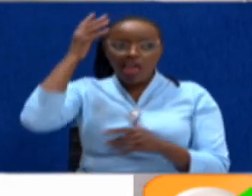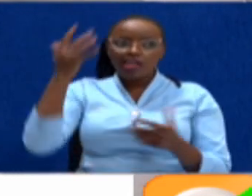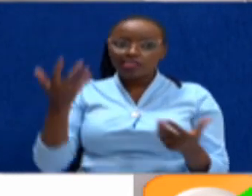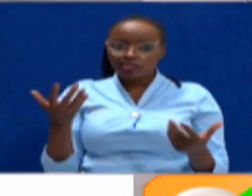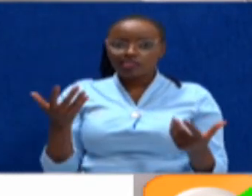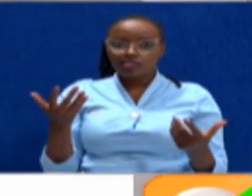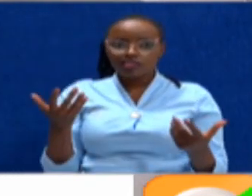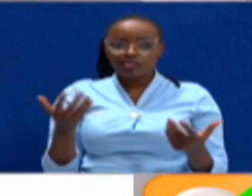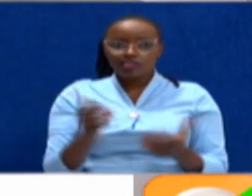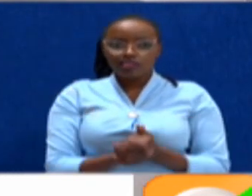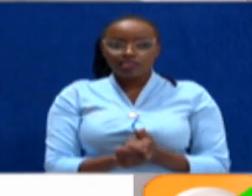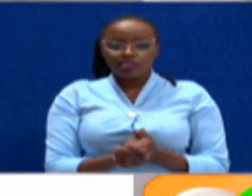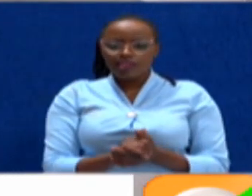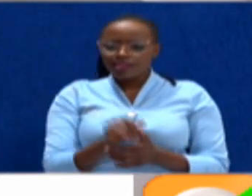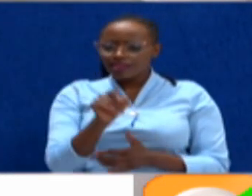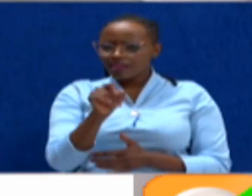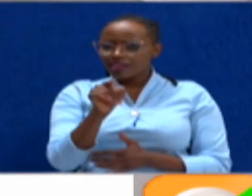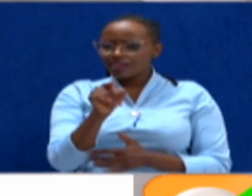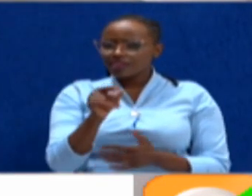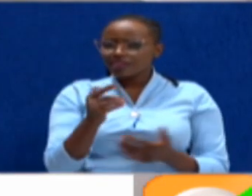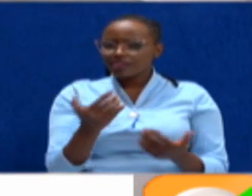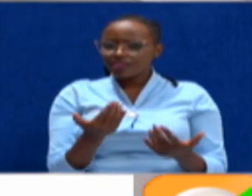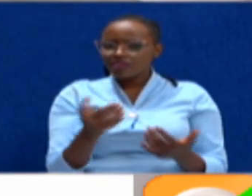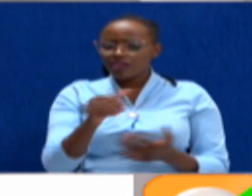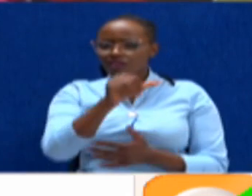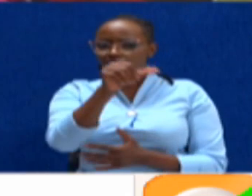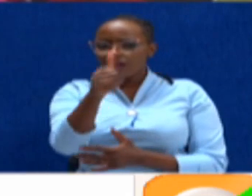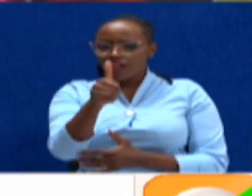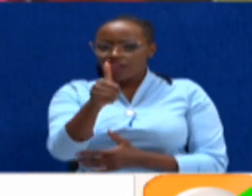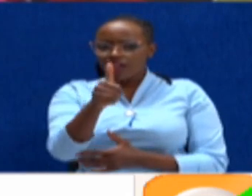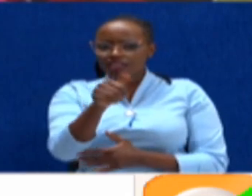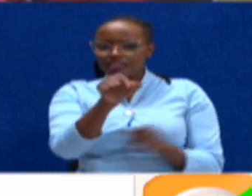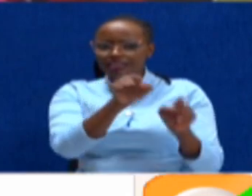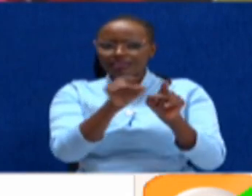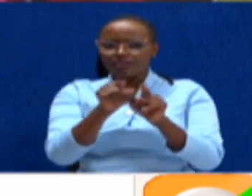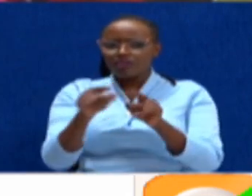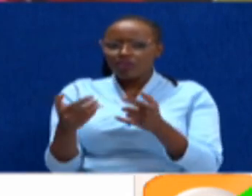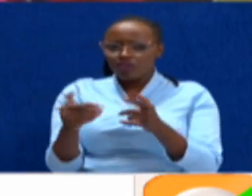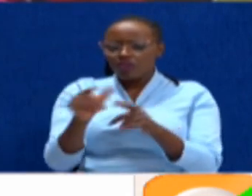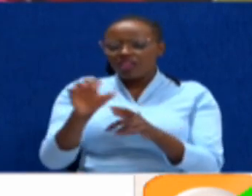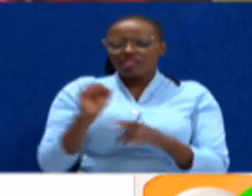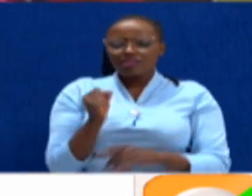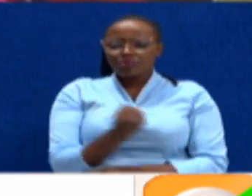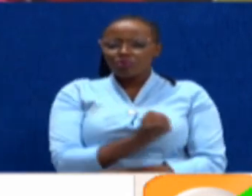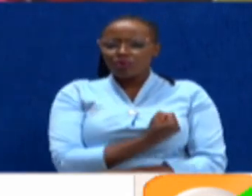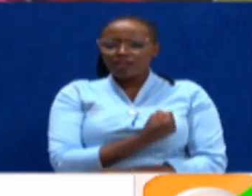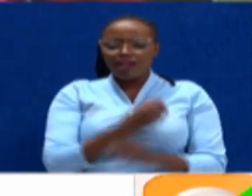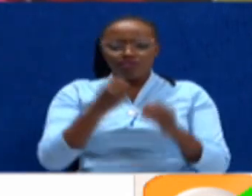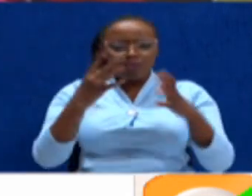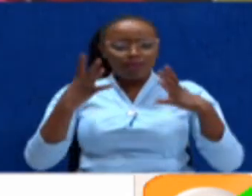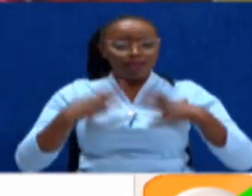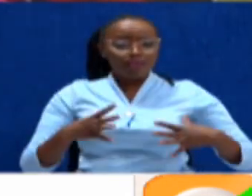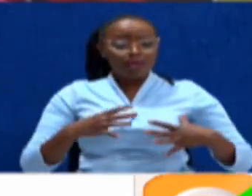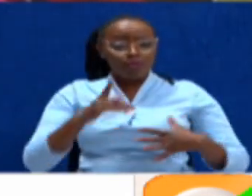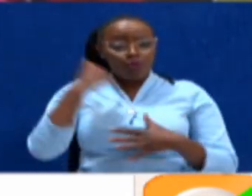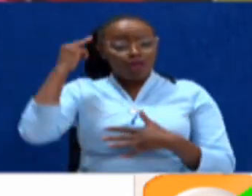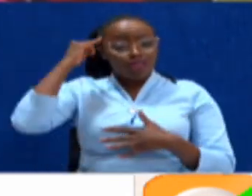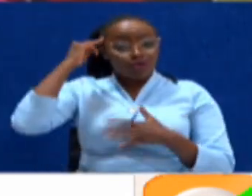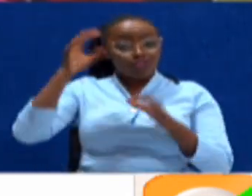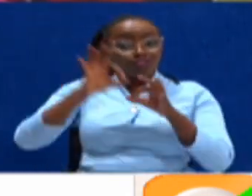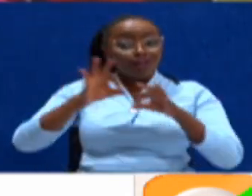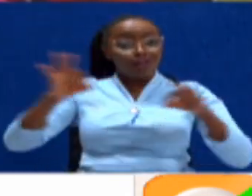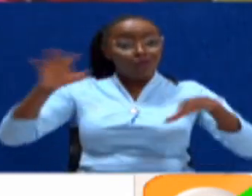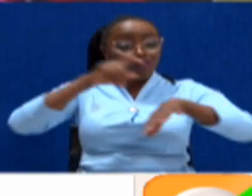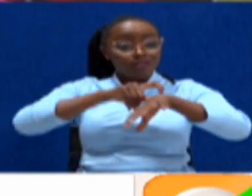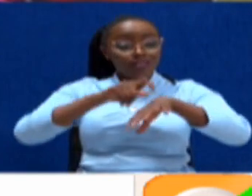head. This was another low point, I think, for the Senate. You know, there are many people who thought for a very